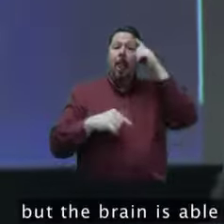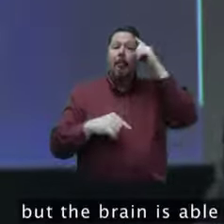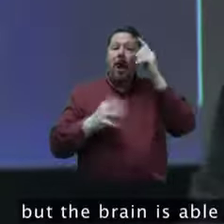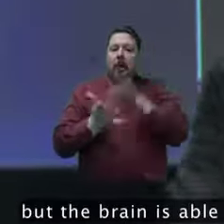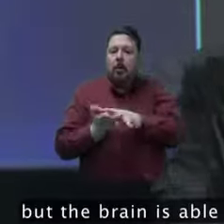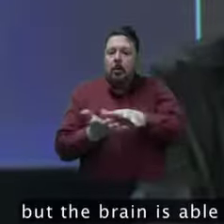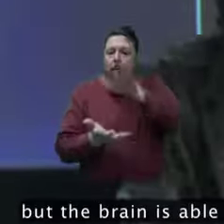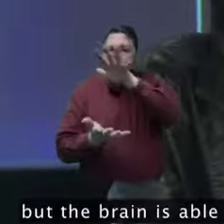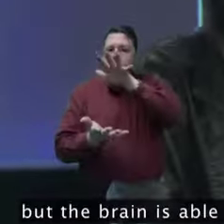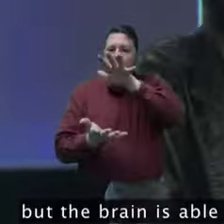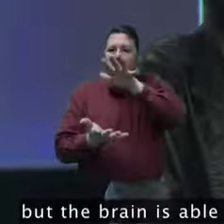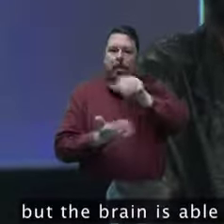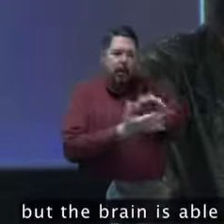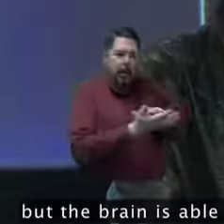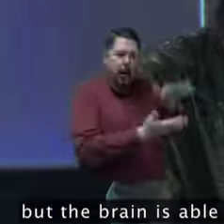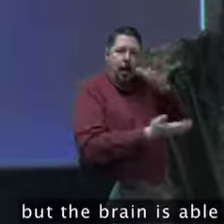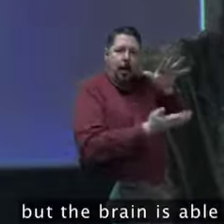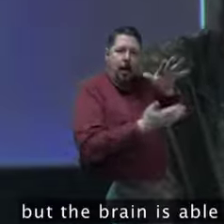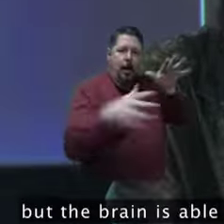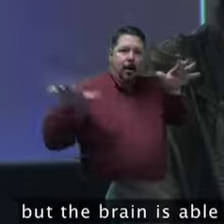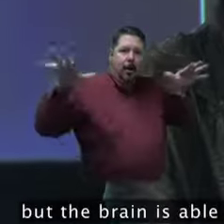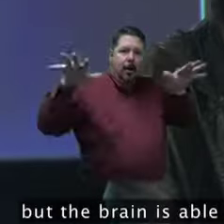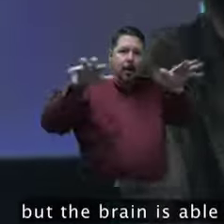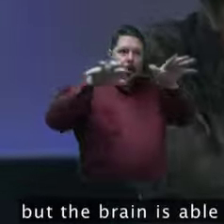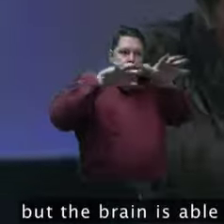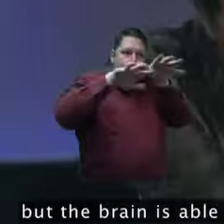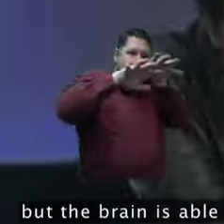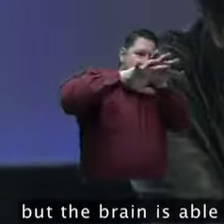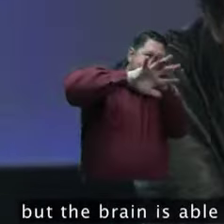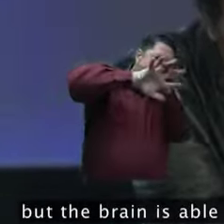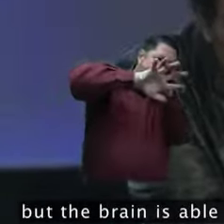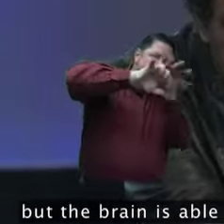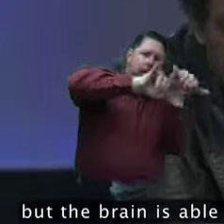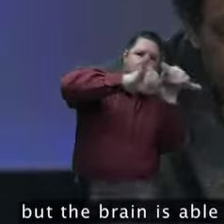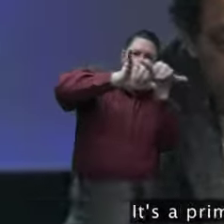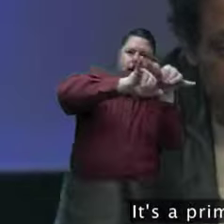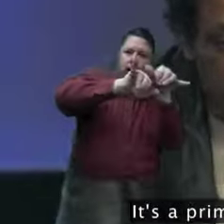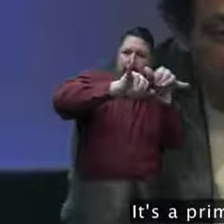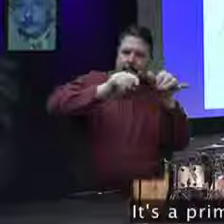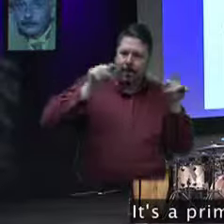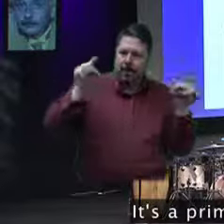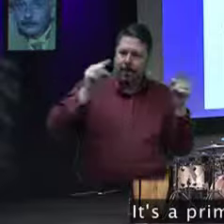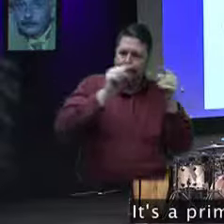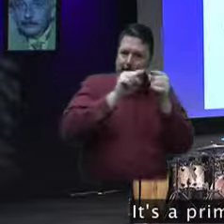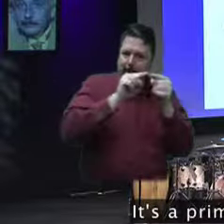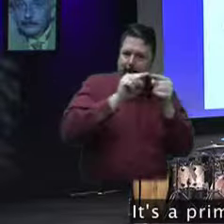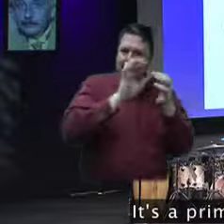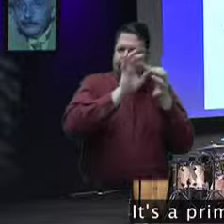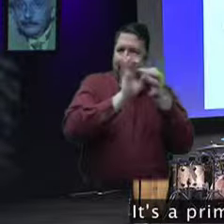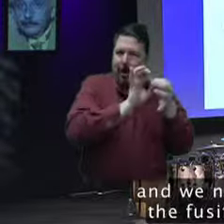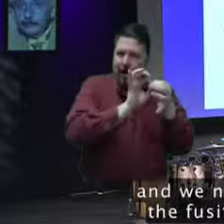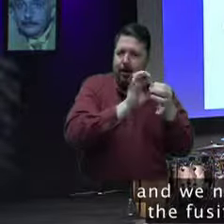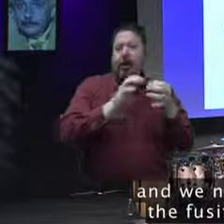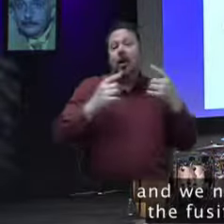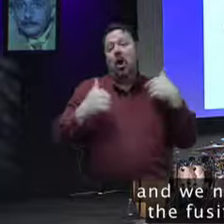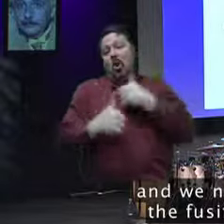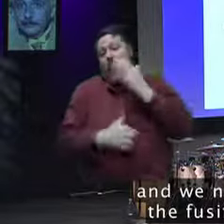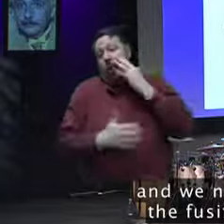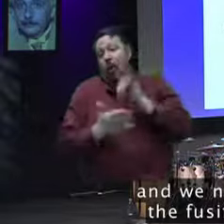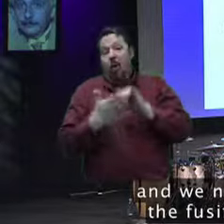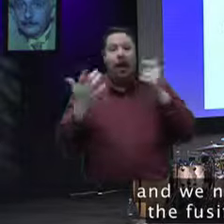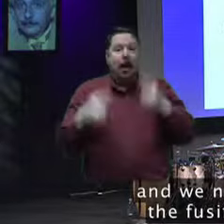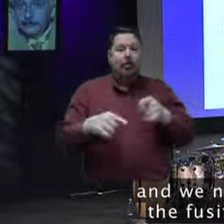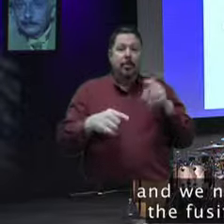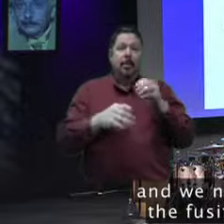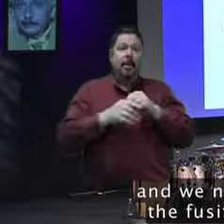pattern. But the brain is able to extract the common denominator. It's a primitive form of abstraction. And we now know this